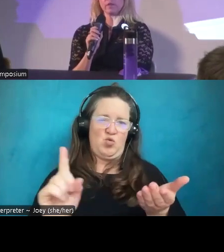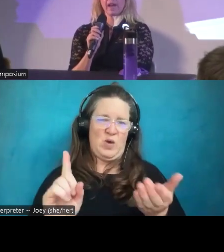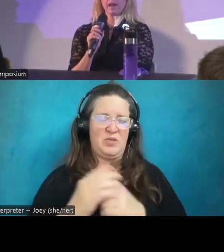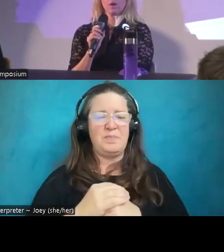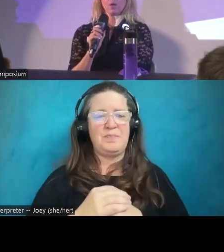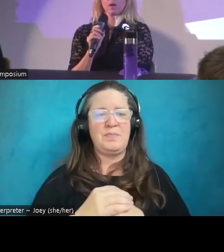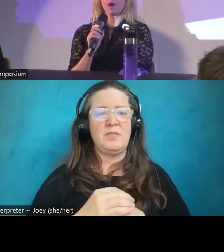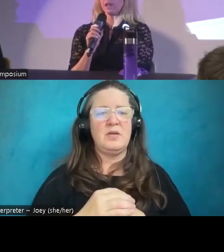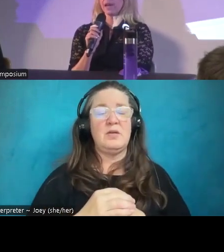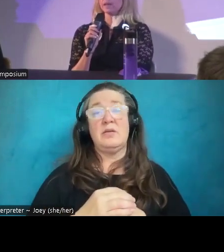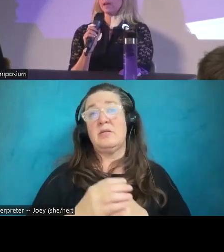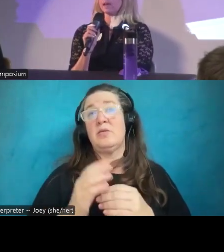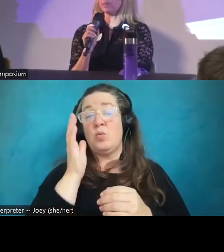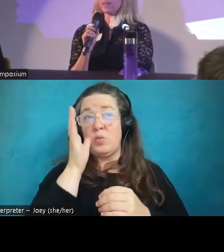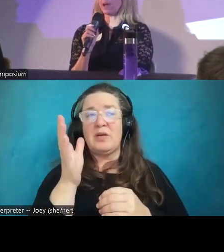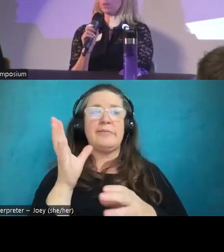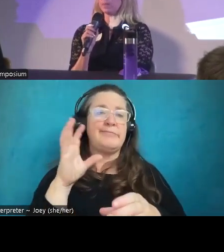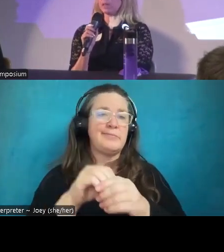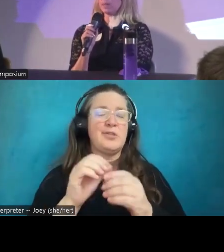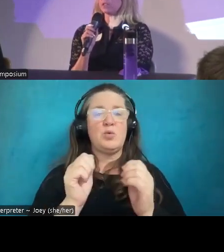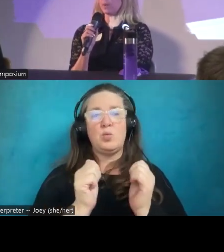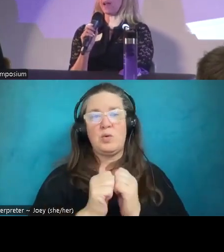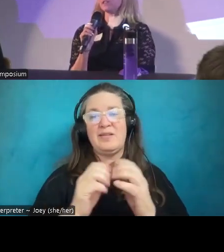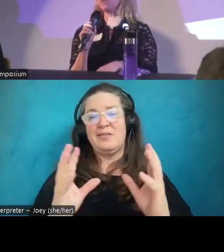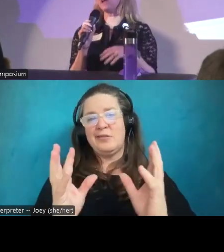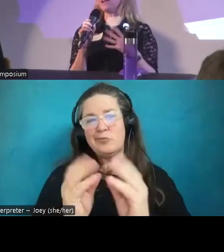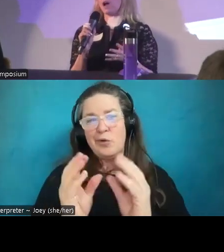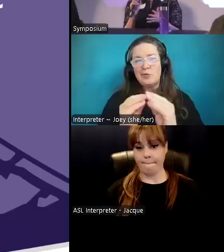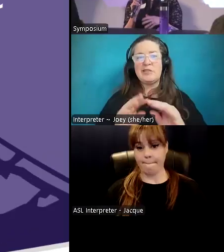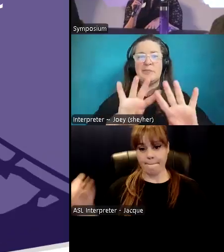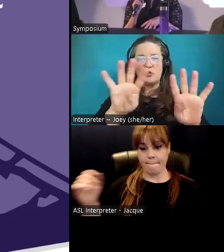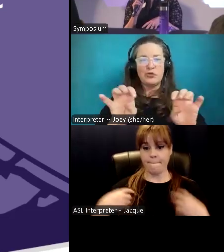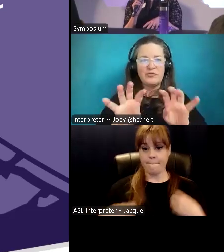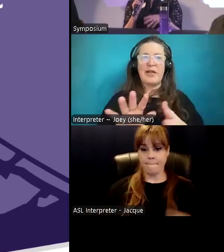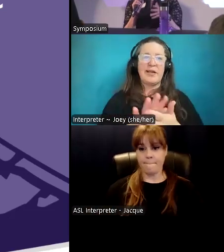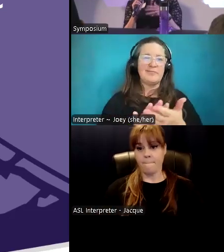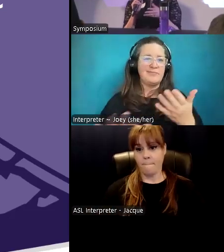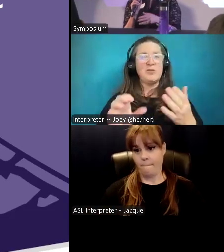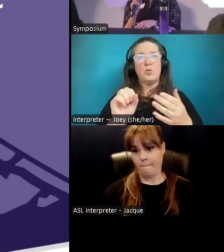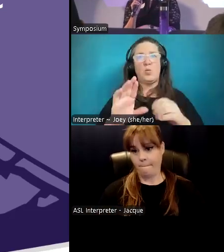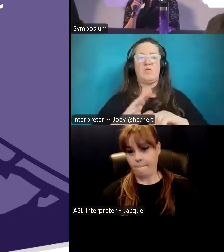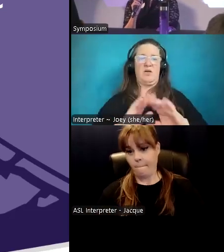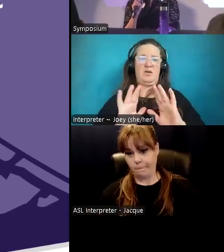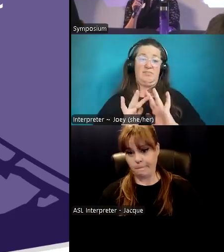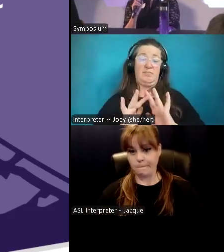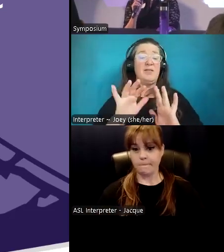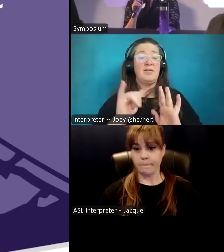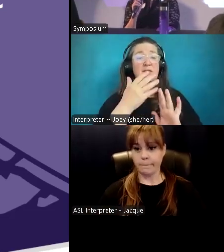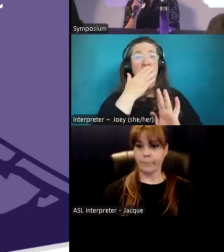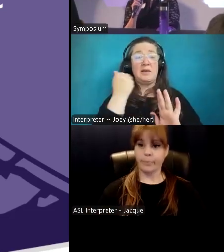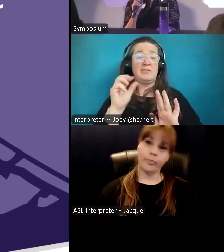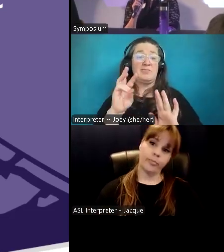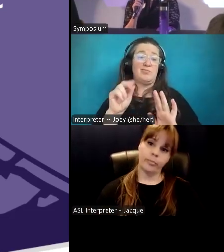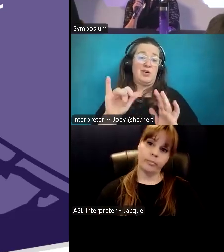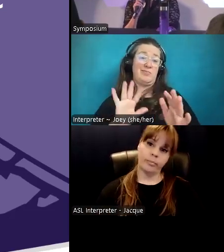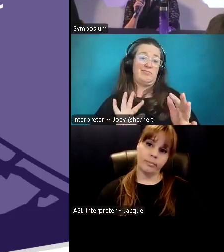symposium survey or online, but that would be the best way as of right now to at least get things going until we can figure out a